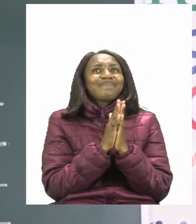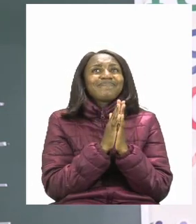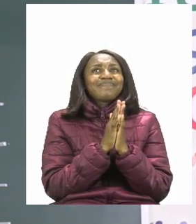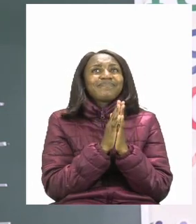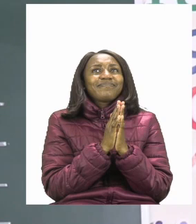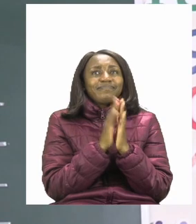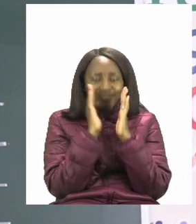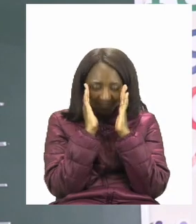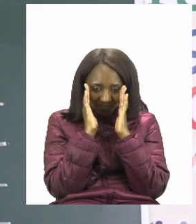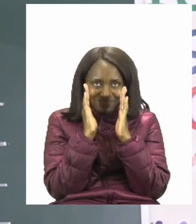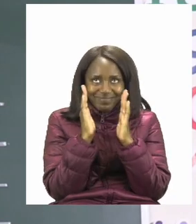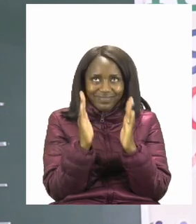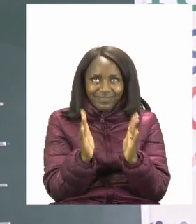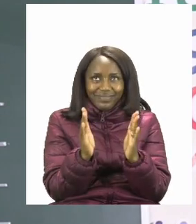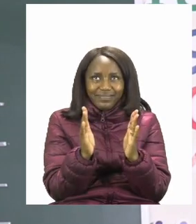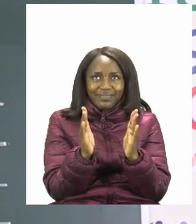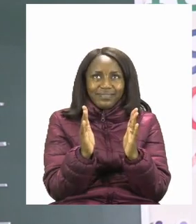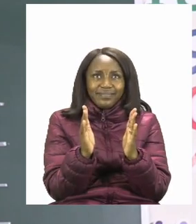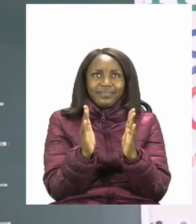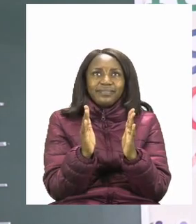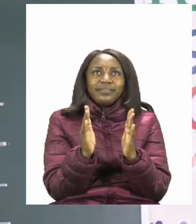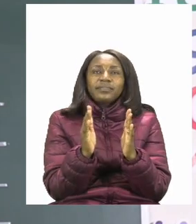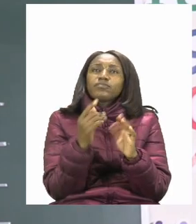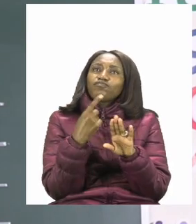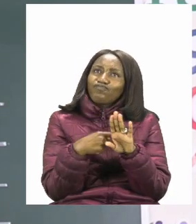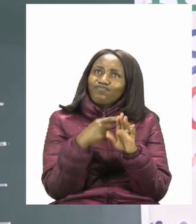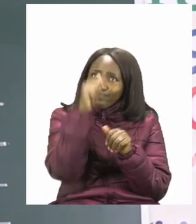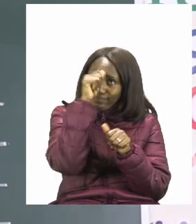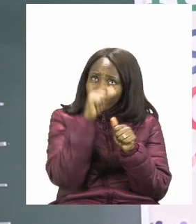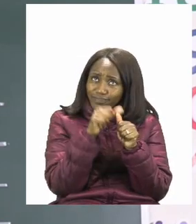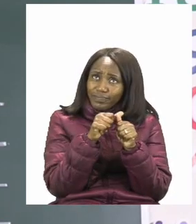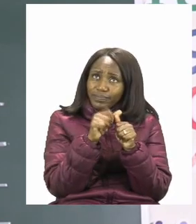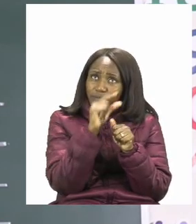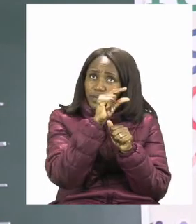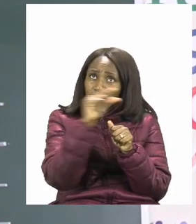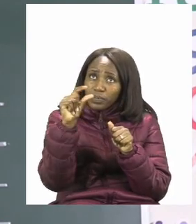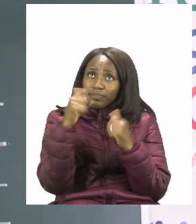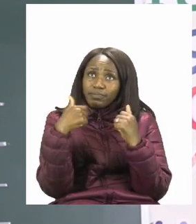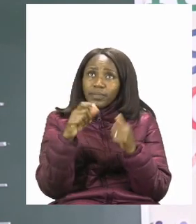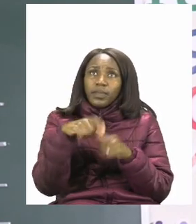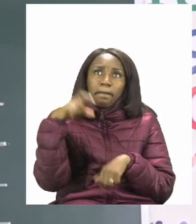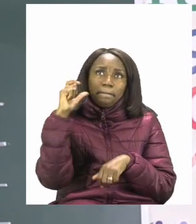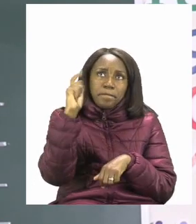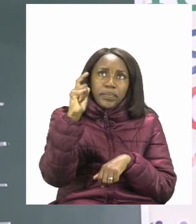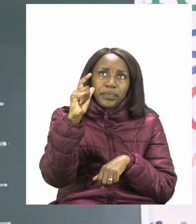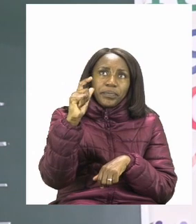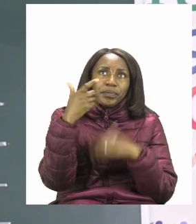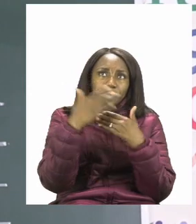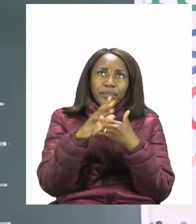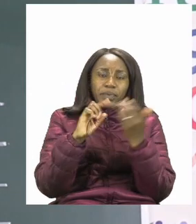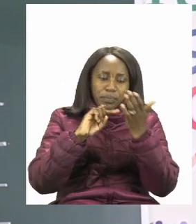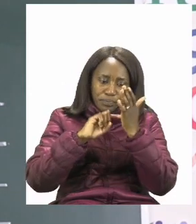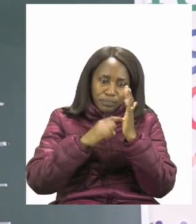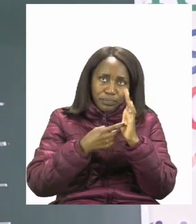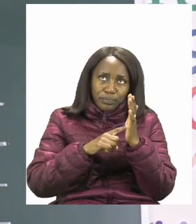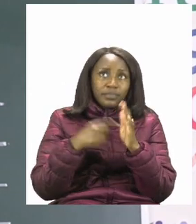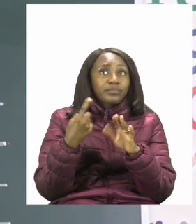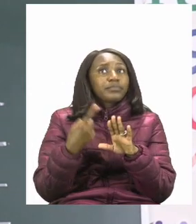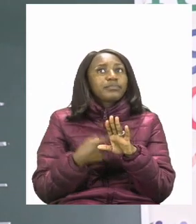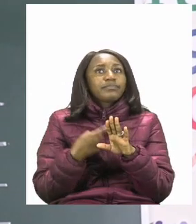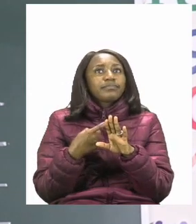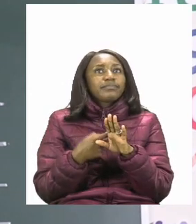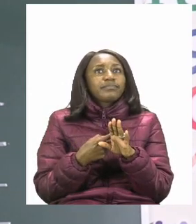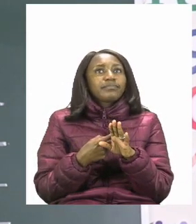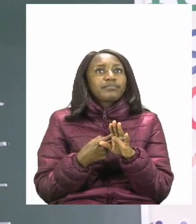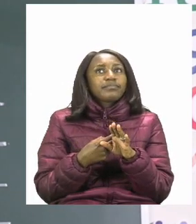and make sure you start every sentence with a capital letter and finish it with a full stop. If you need to,